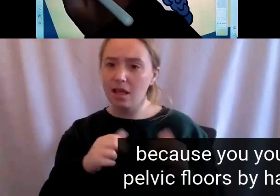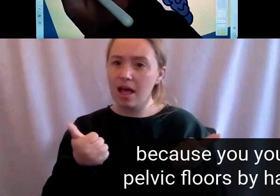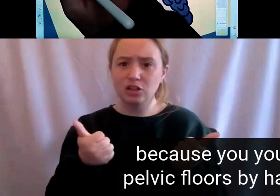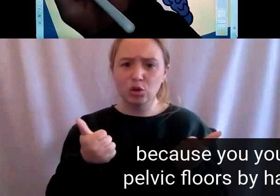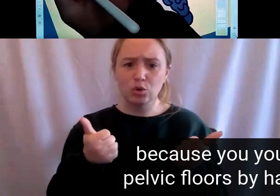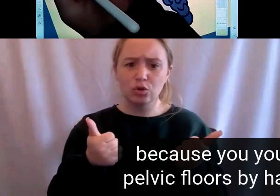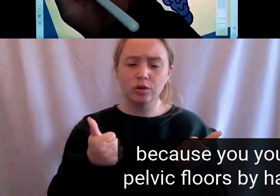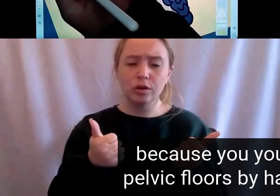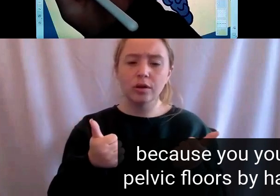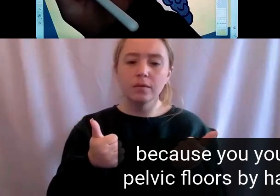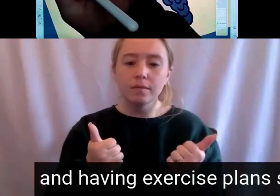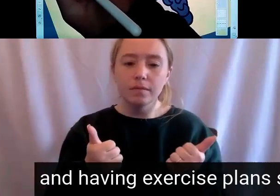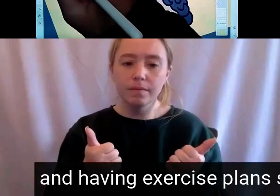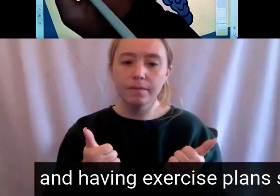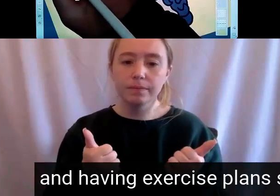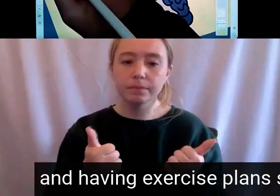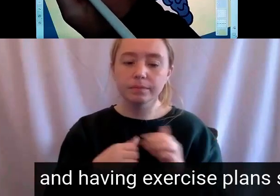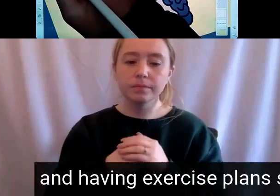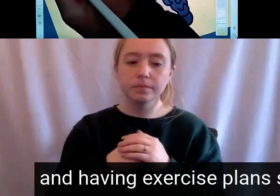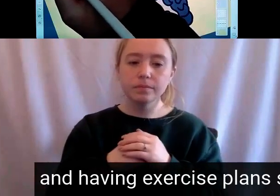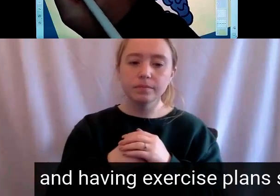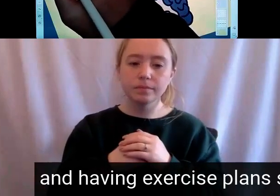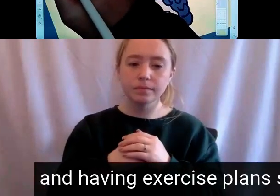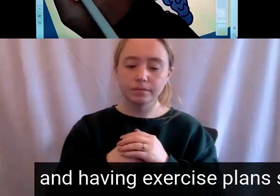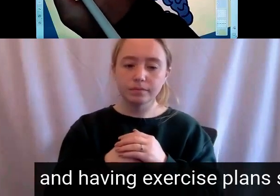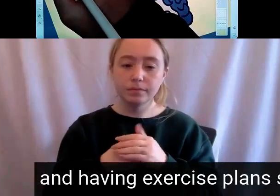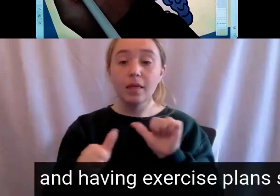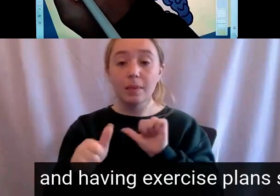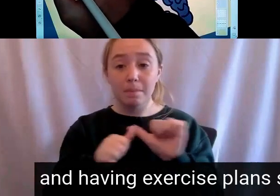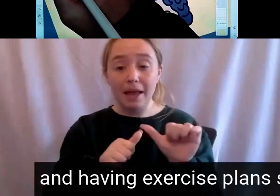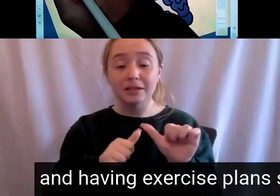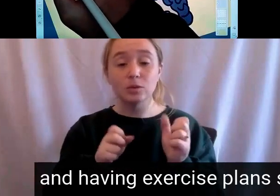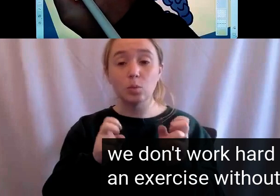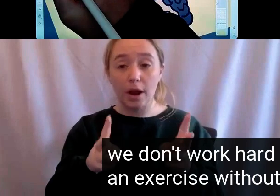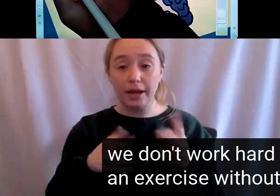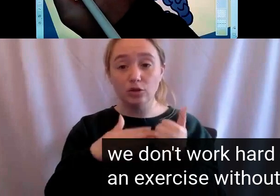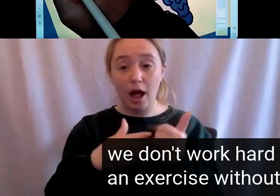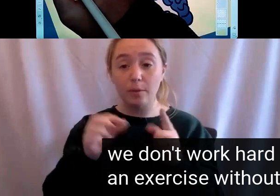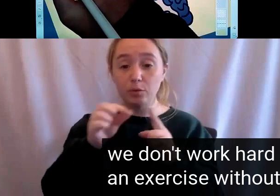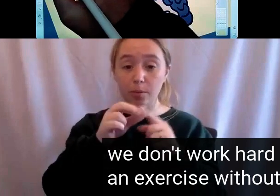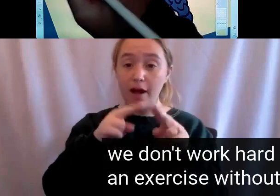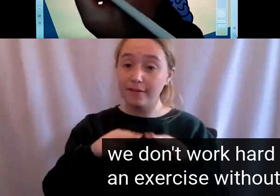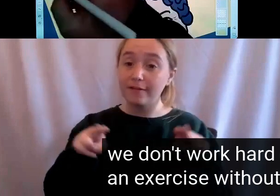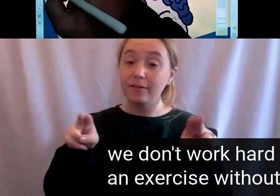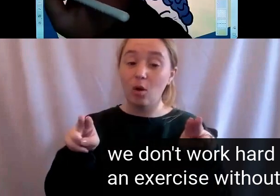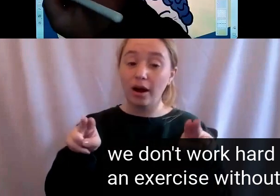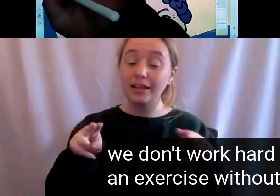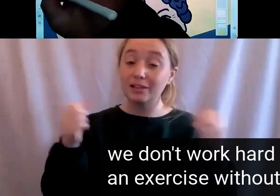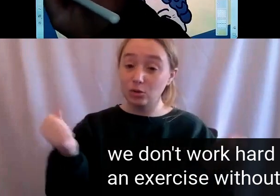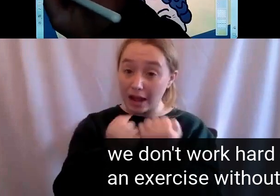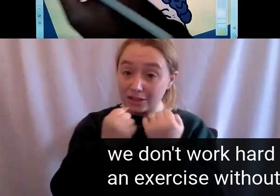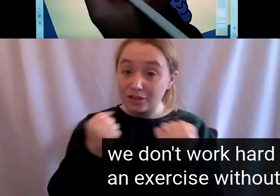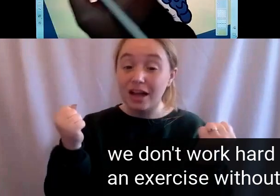pelvic floors by having been checked and have an exercise plan set, because in 99% of cases we don't work hard enough